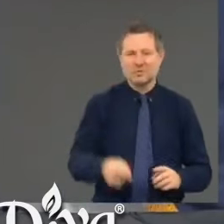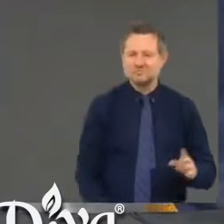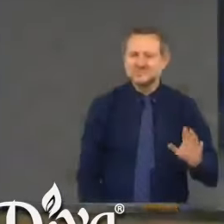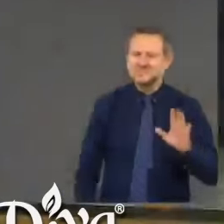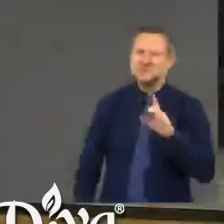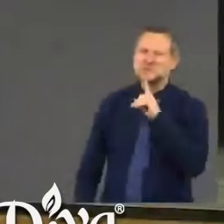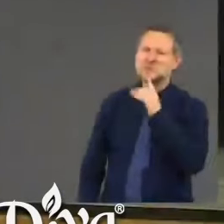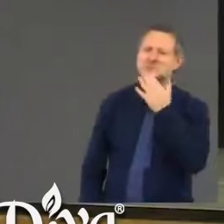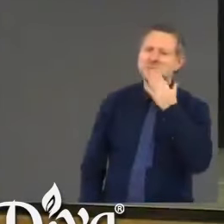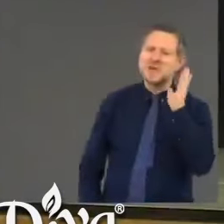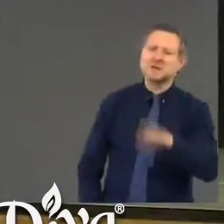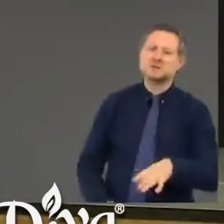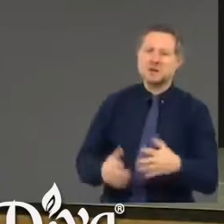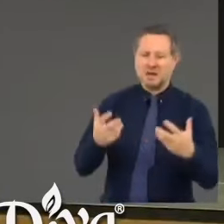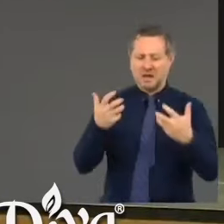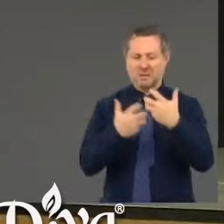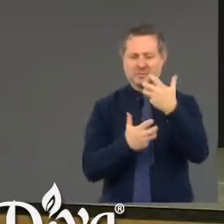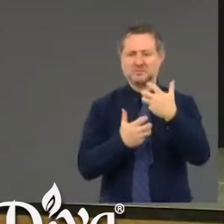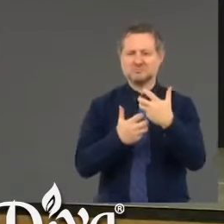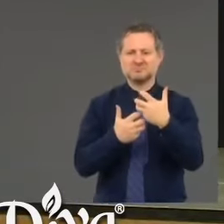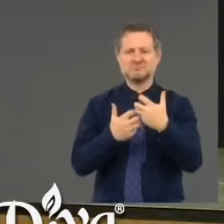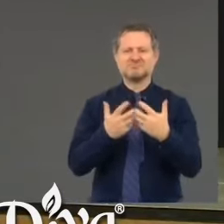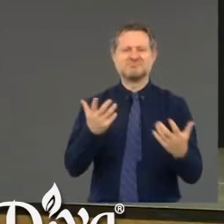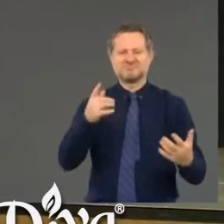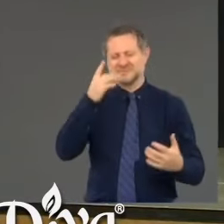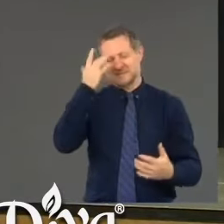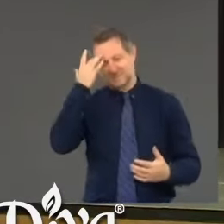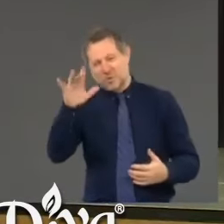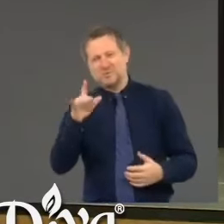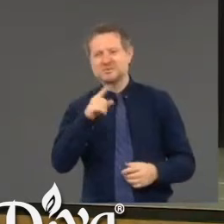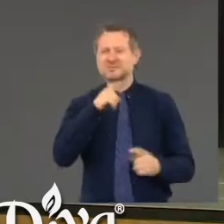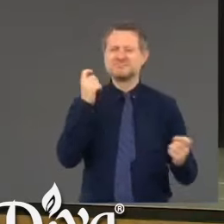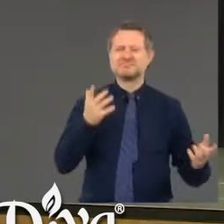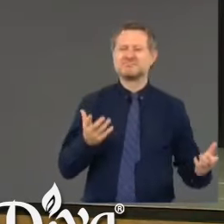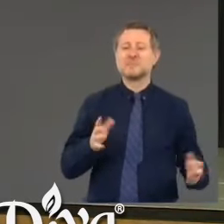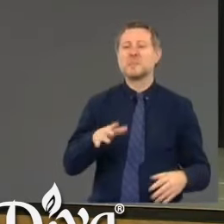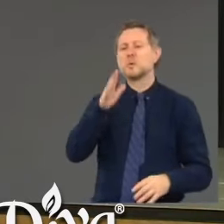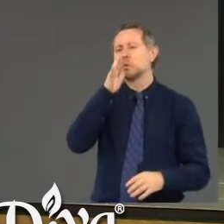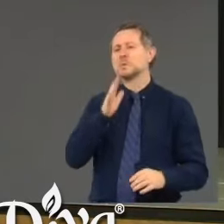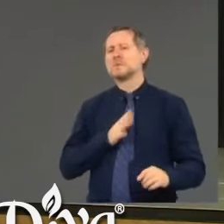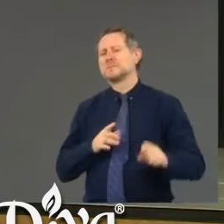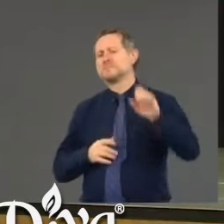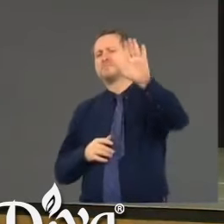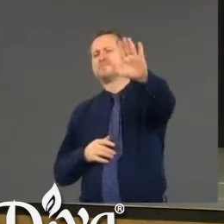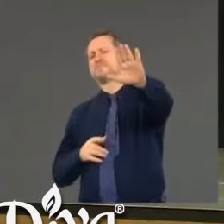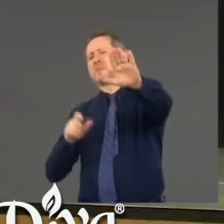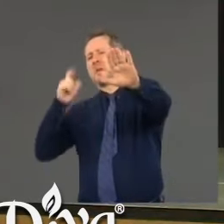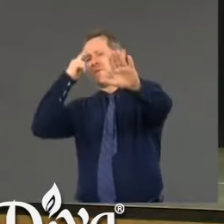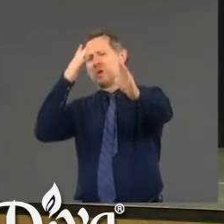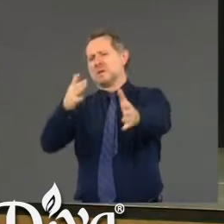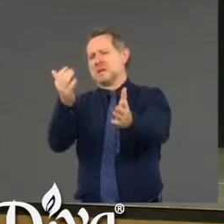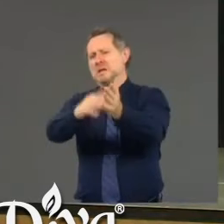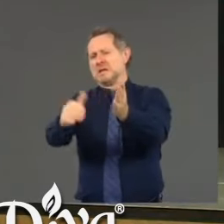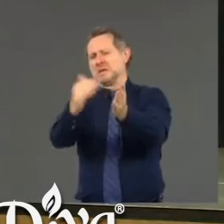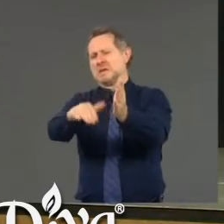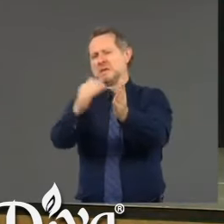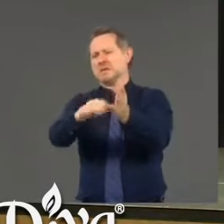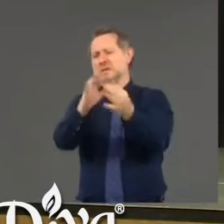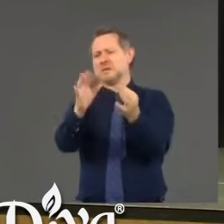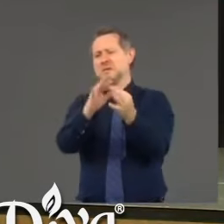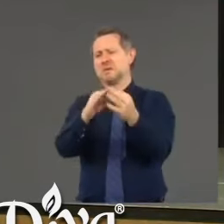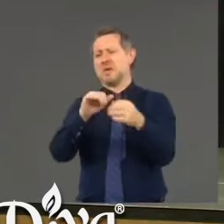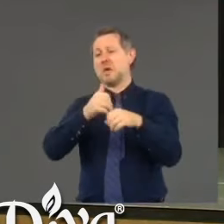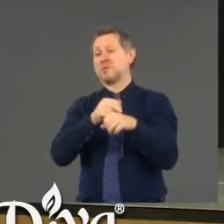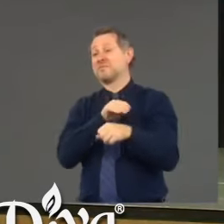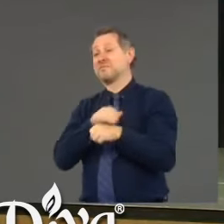in life. Governor, you've said repeatedly that the virus was brought here from travelers from Europe to JFK and